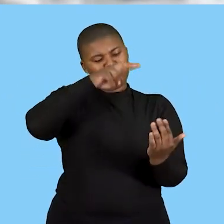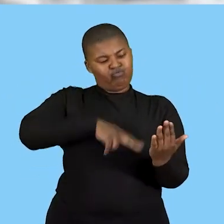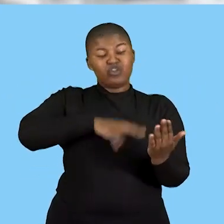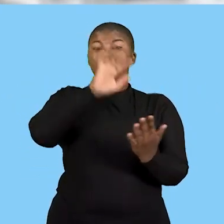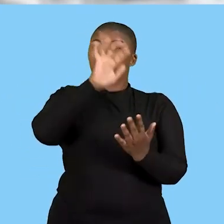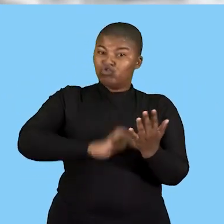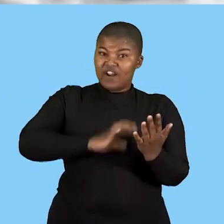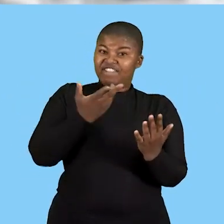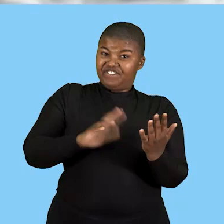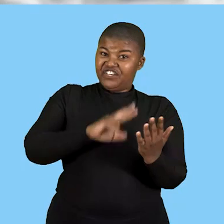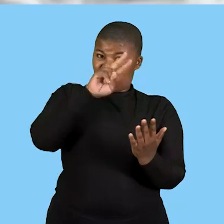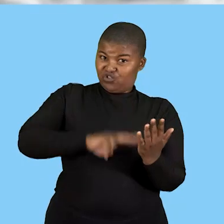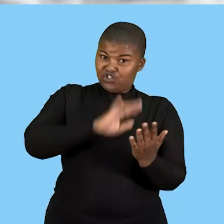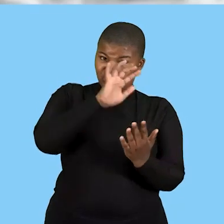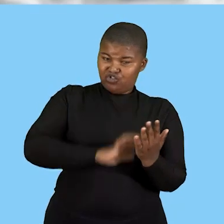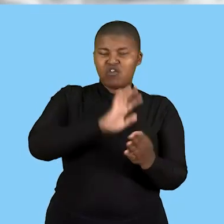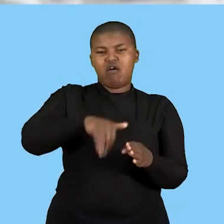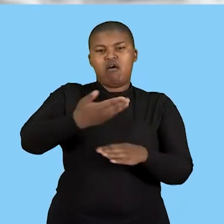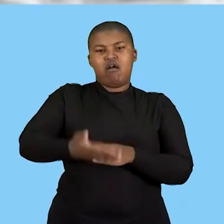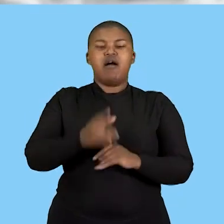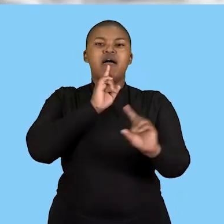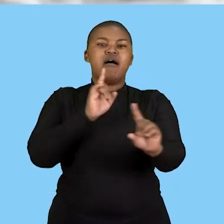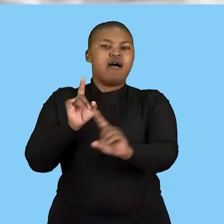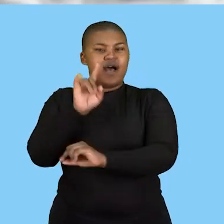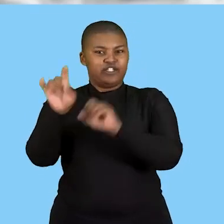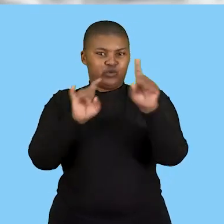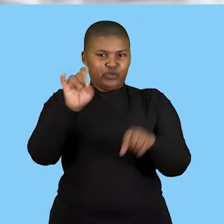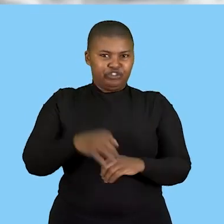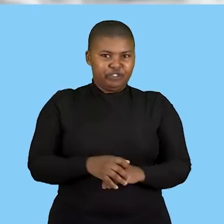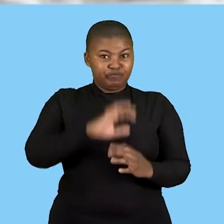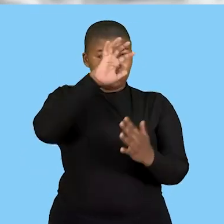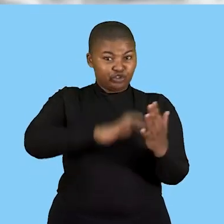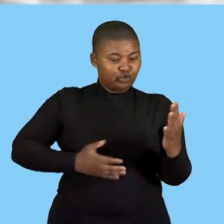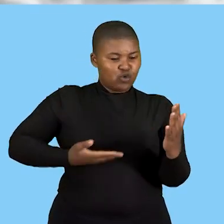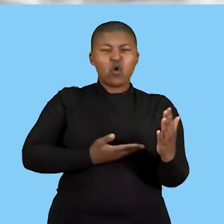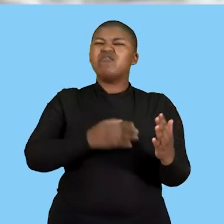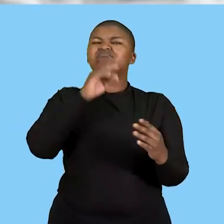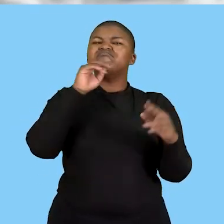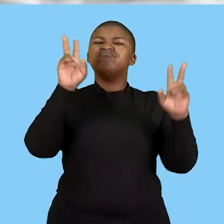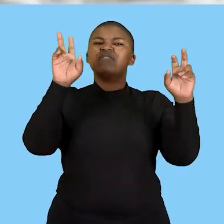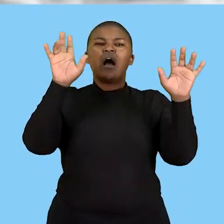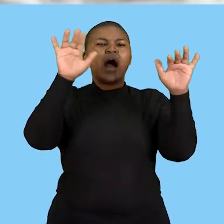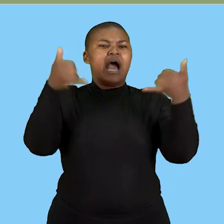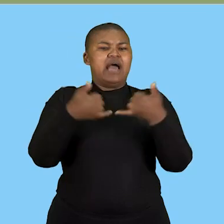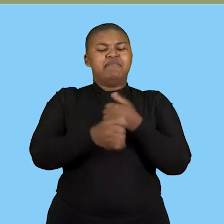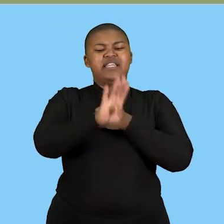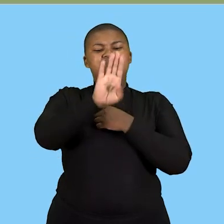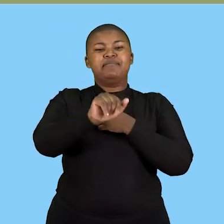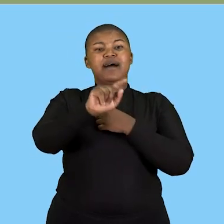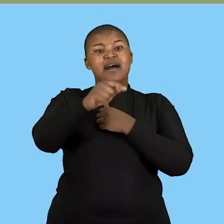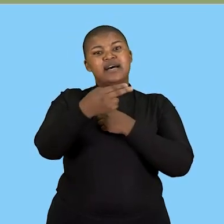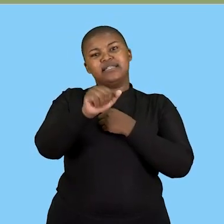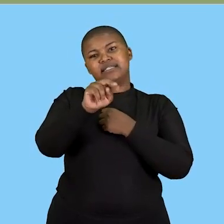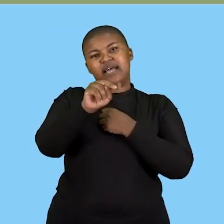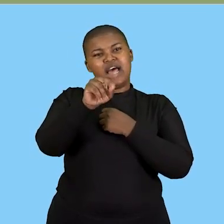the scenario below and answer questions that follow. We have the scenario on Batandwa Clothing